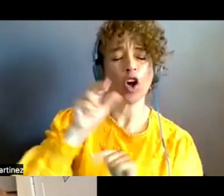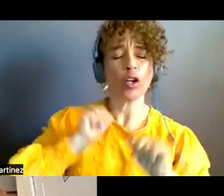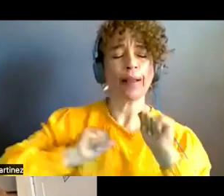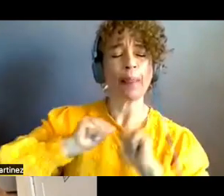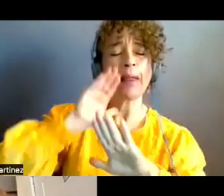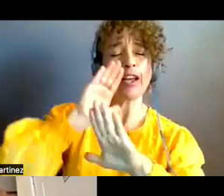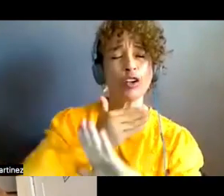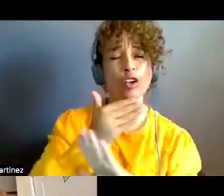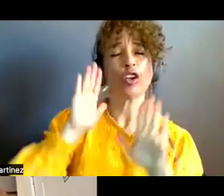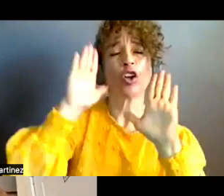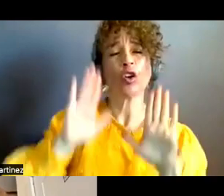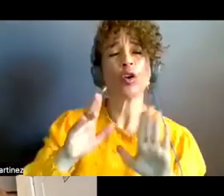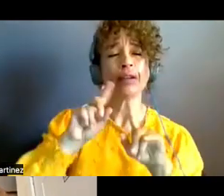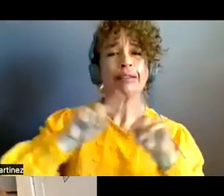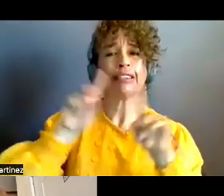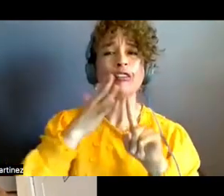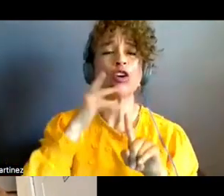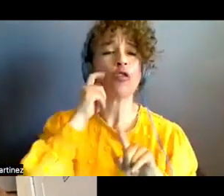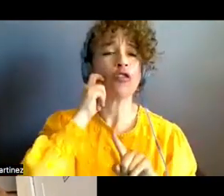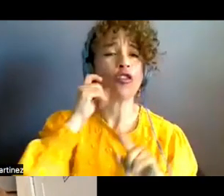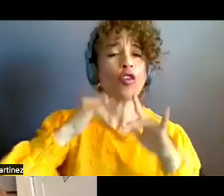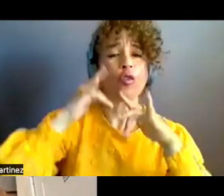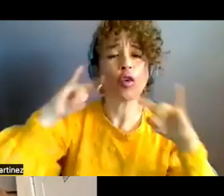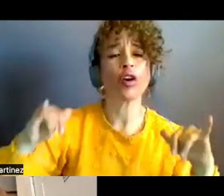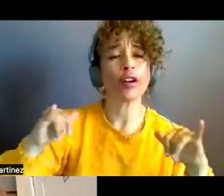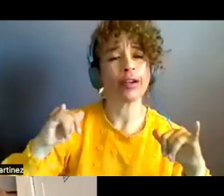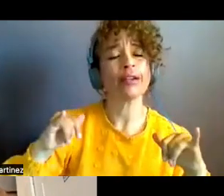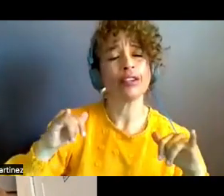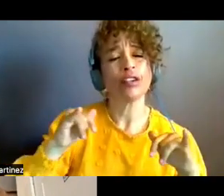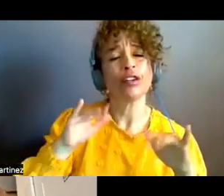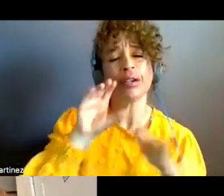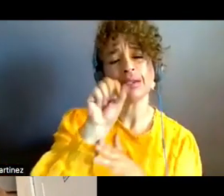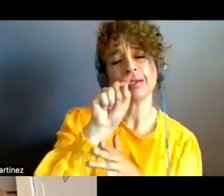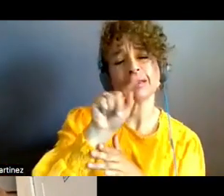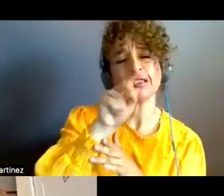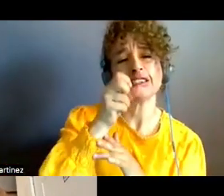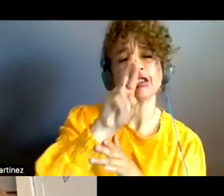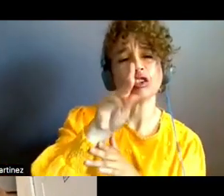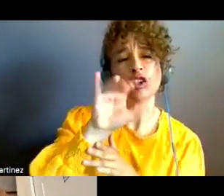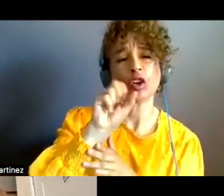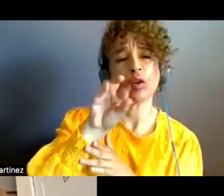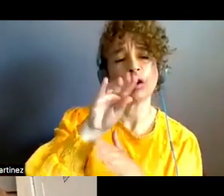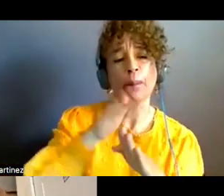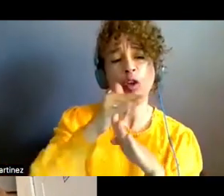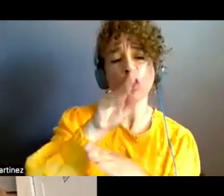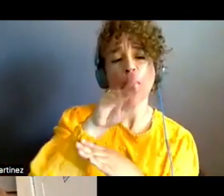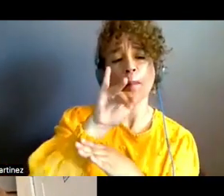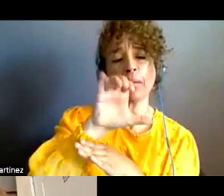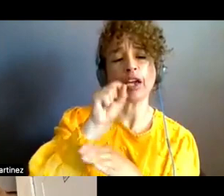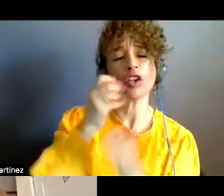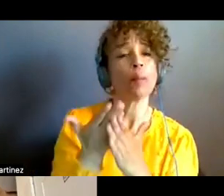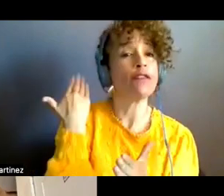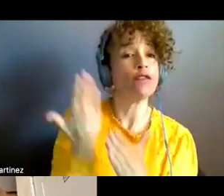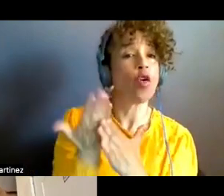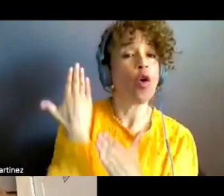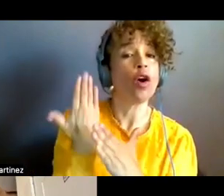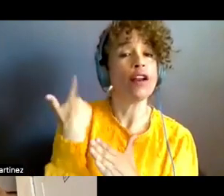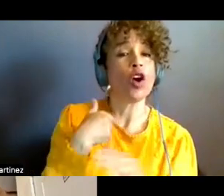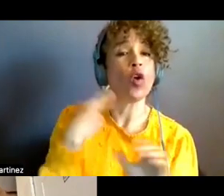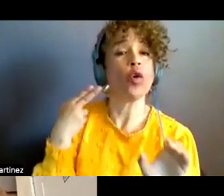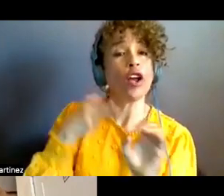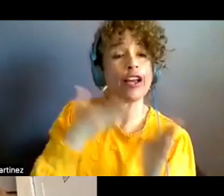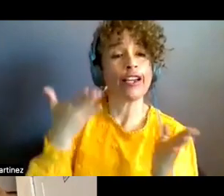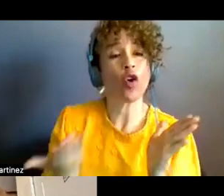also have great diversity and great variety. And so there'll be some standard orchestral pieces there that you've heard before and are enjoying